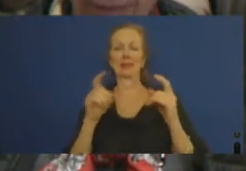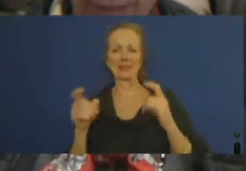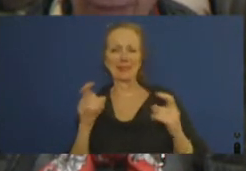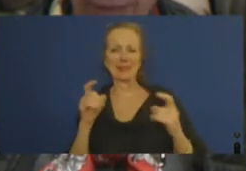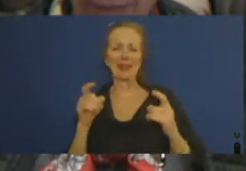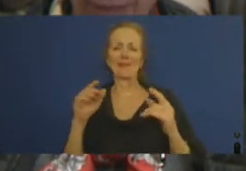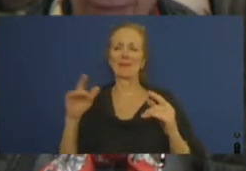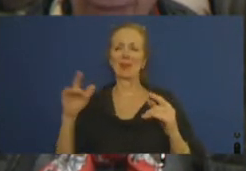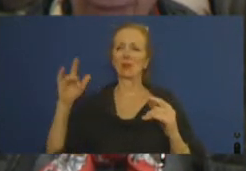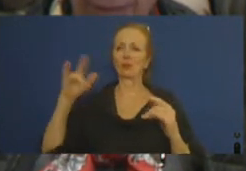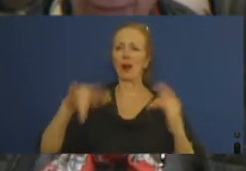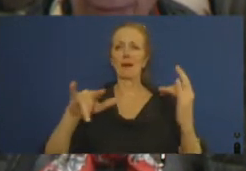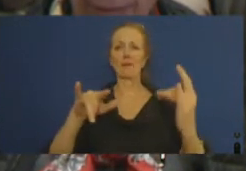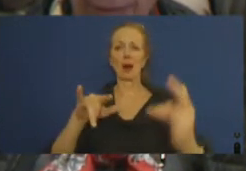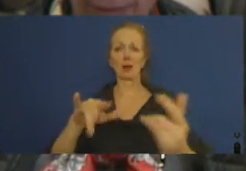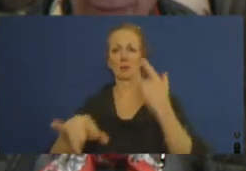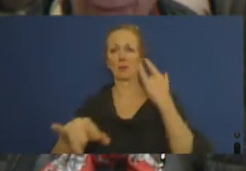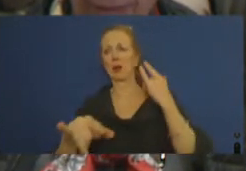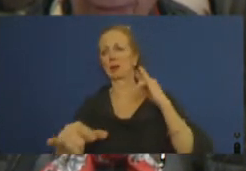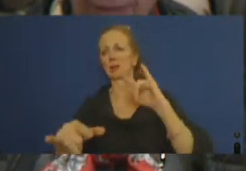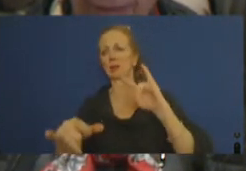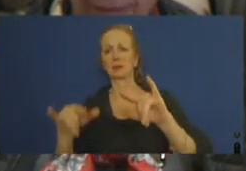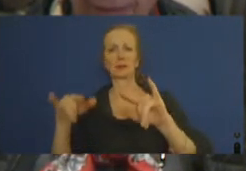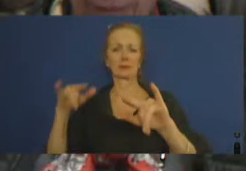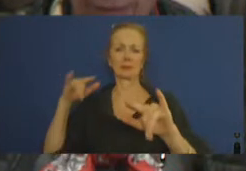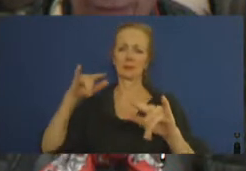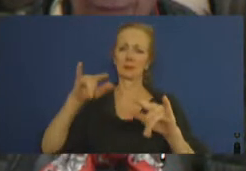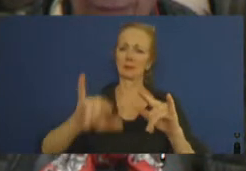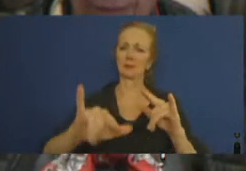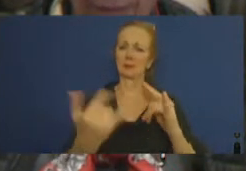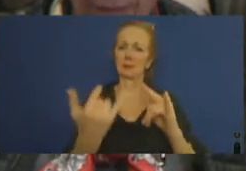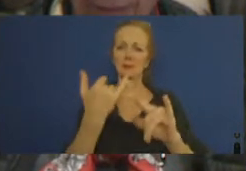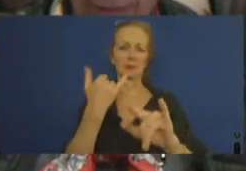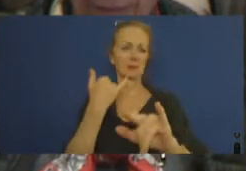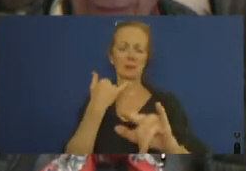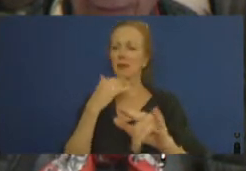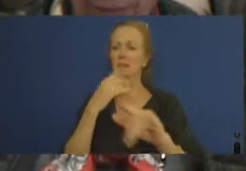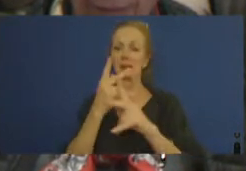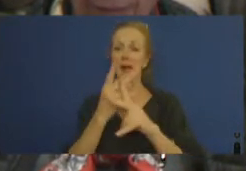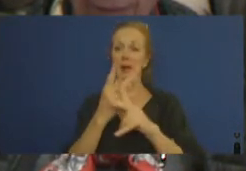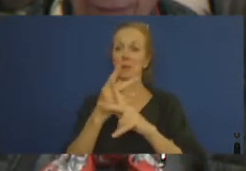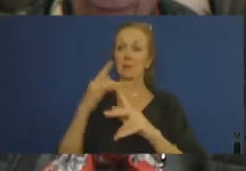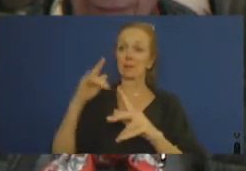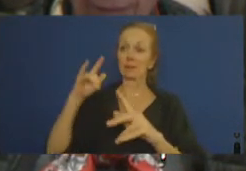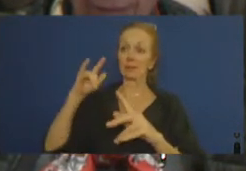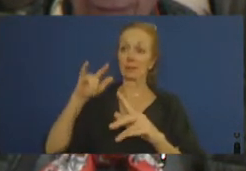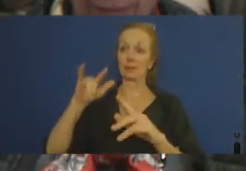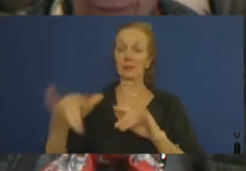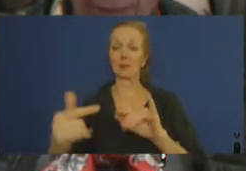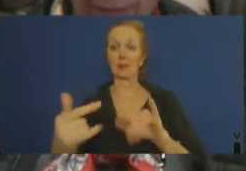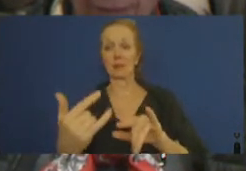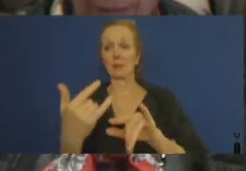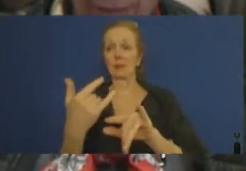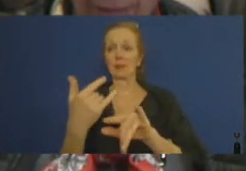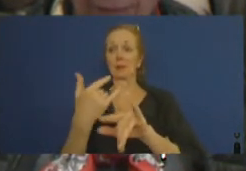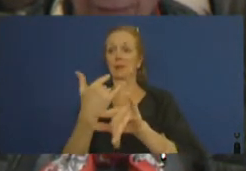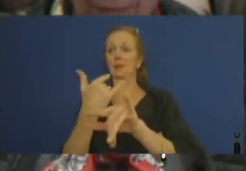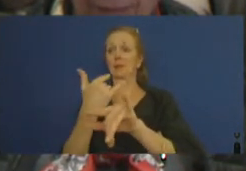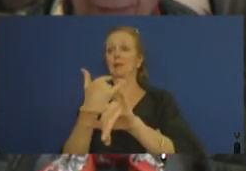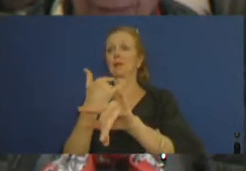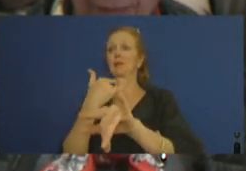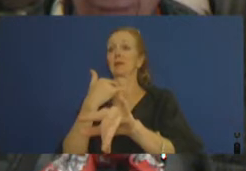and departures. Just simple little things like if we can keep airplanes going up the center of the lake, so not